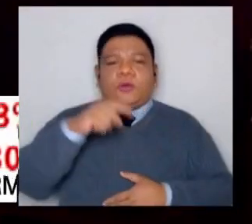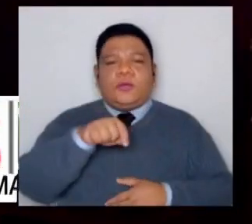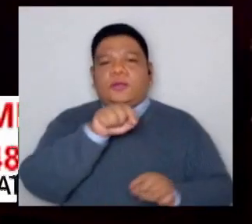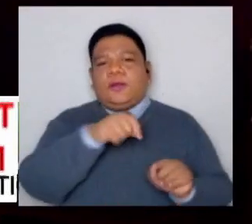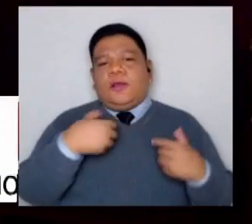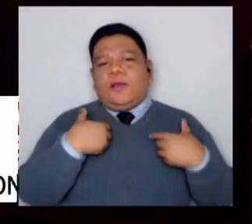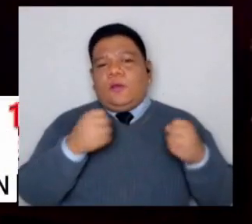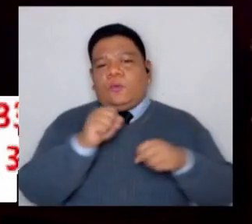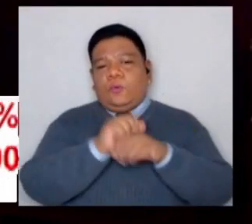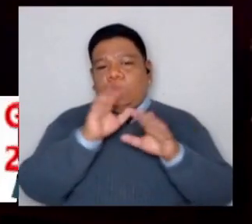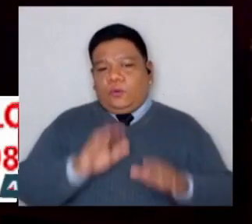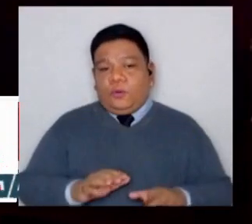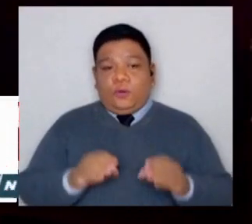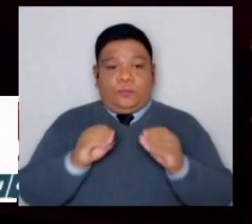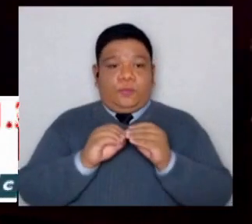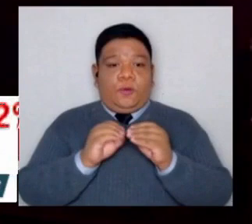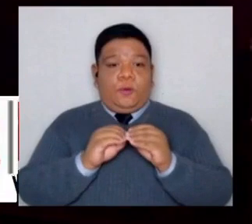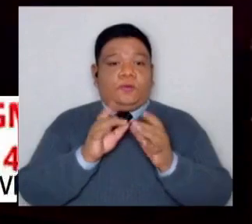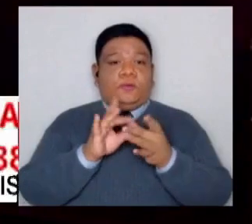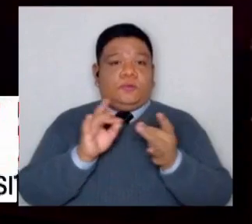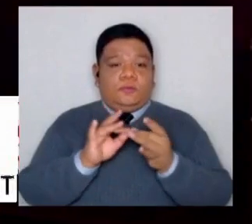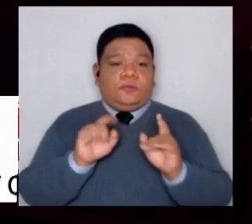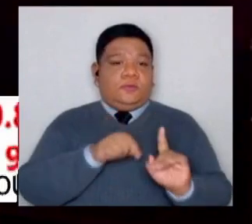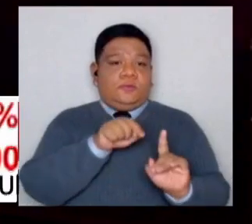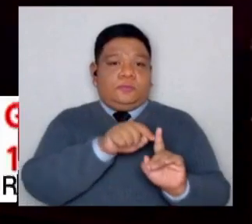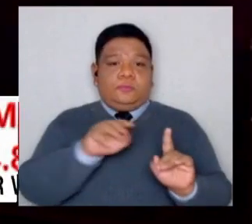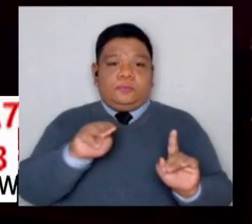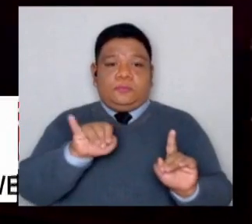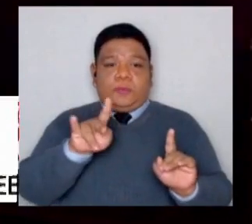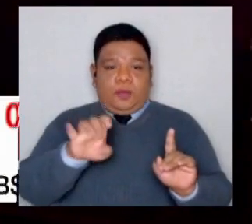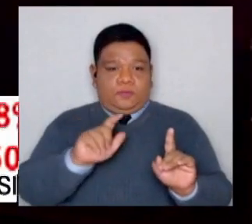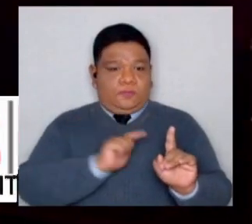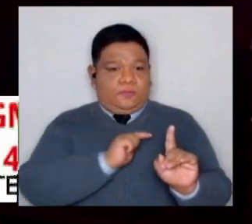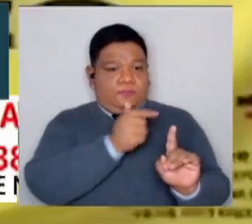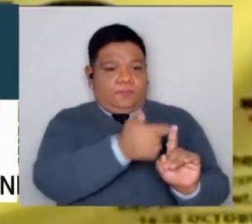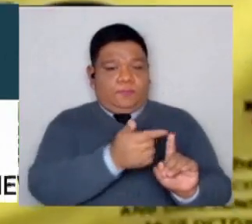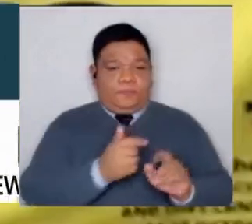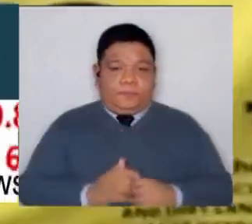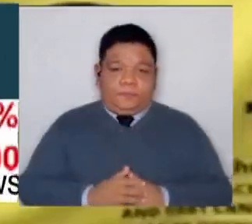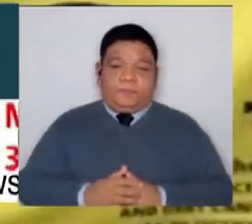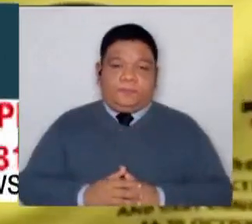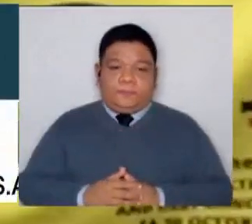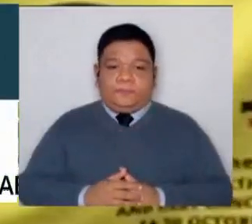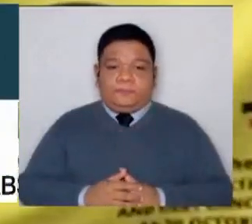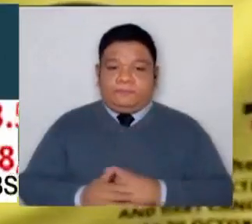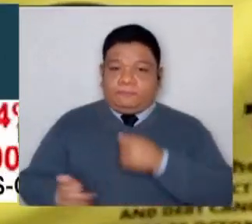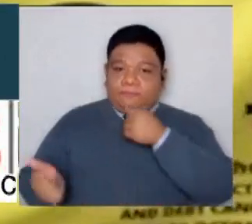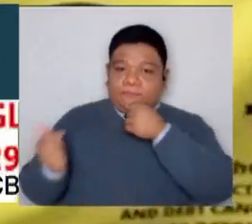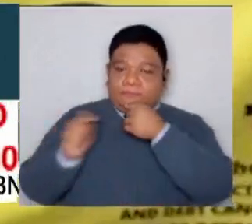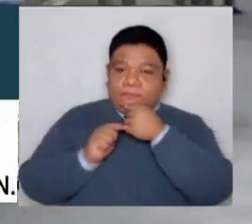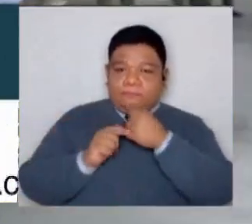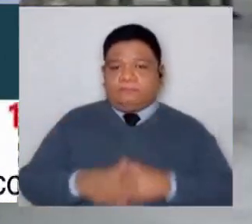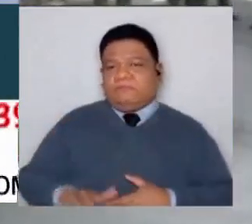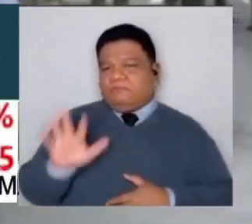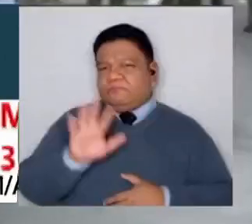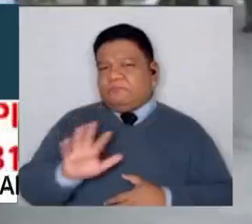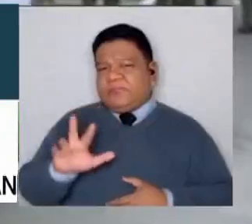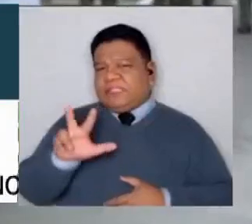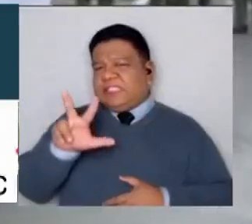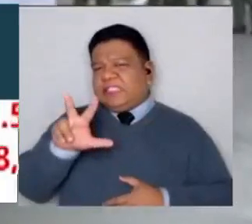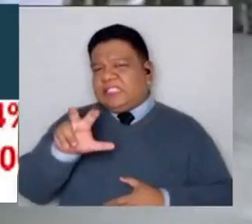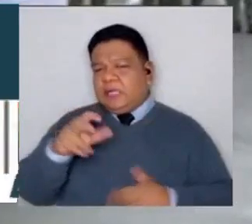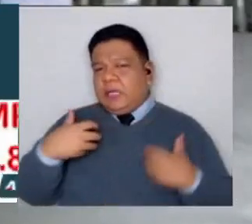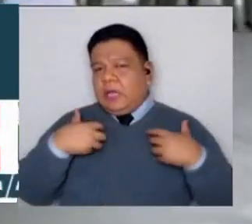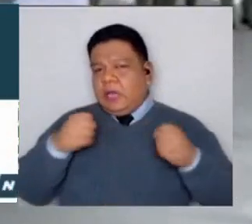Mike Navallo now on the line to tell us more about this. Mike, go ahead. Hi, Carmina. More than 300 healthcare workers and members of